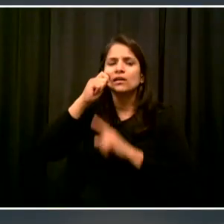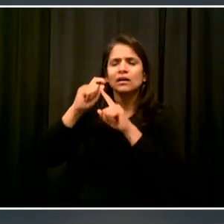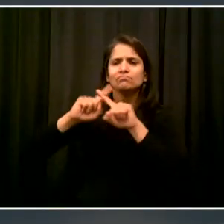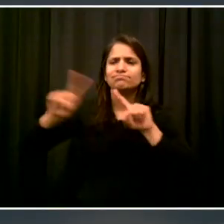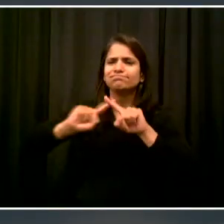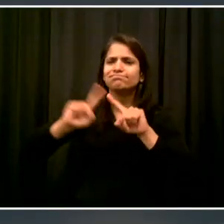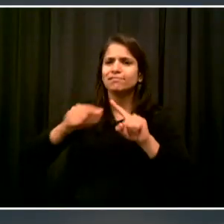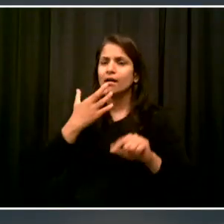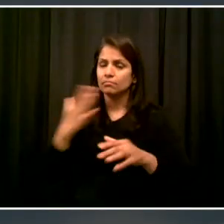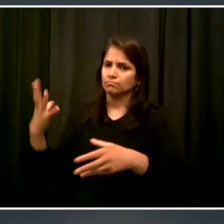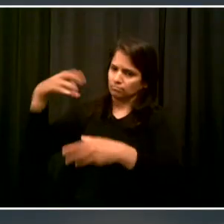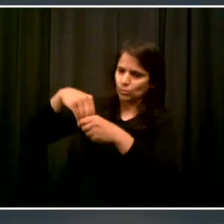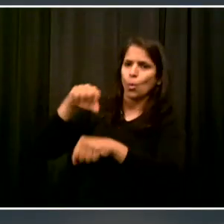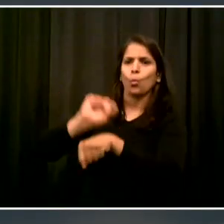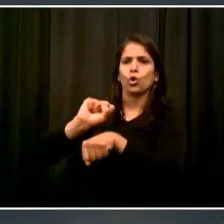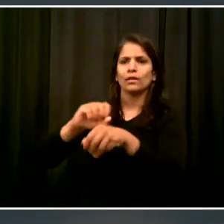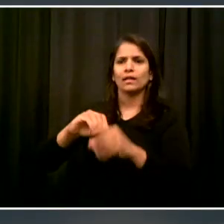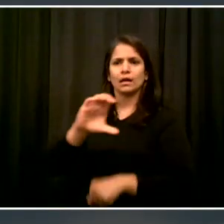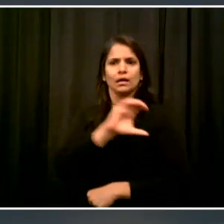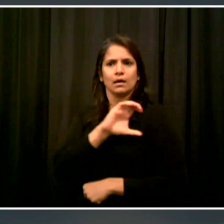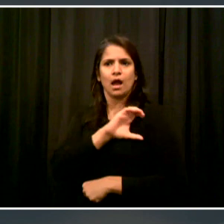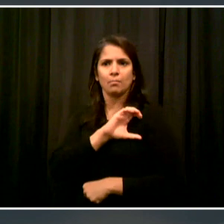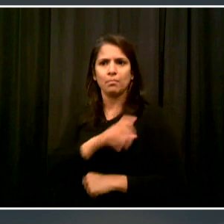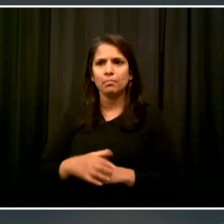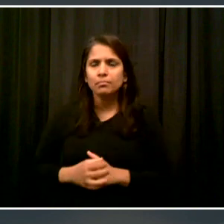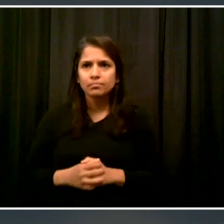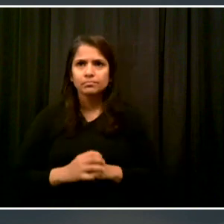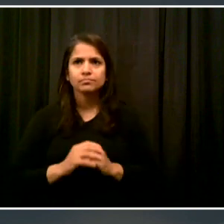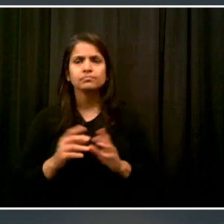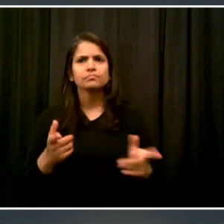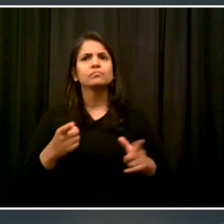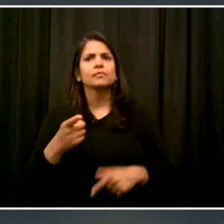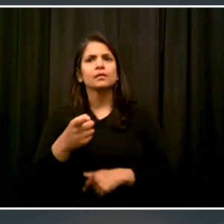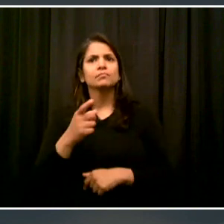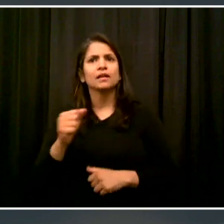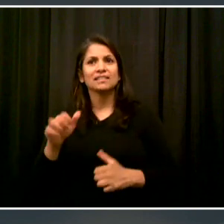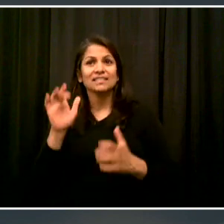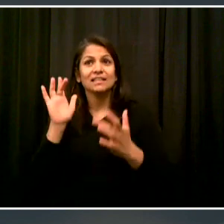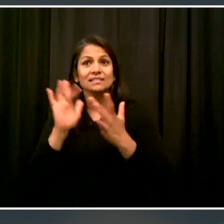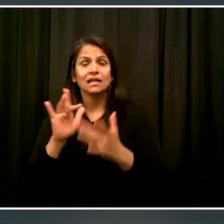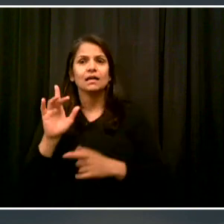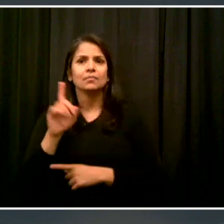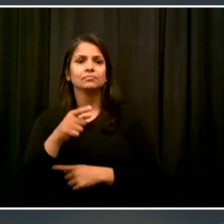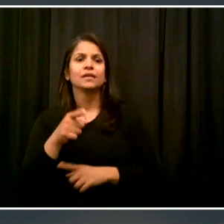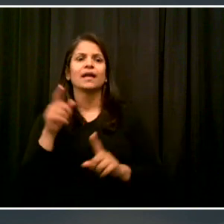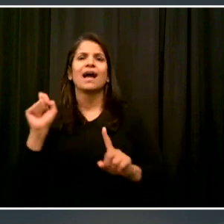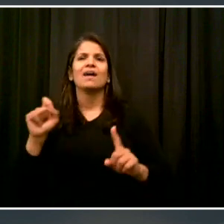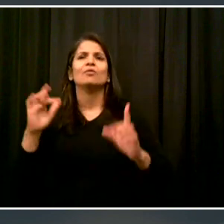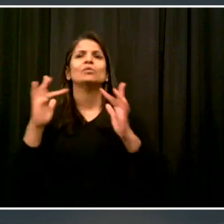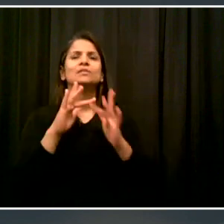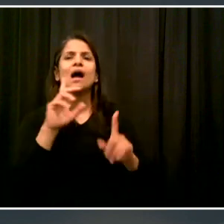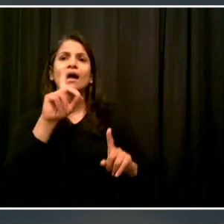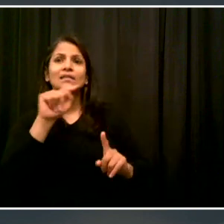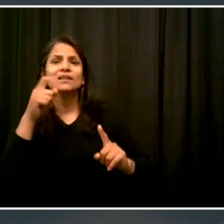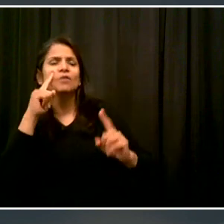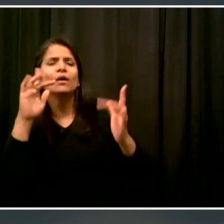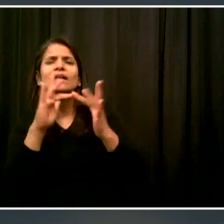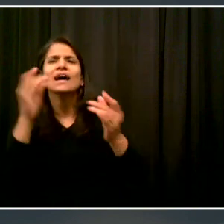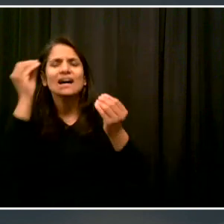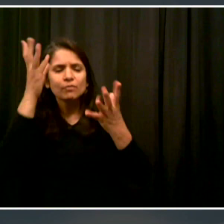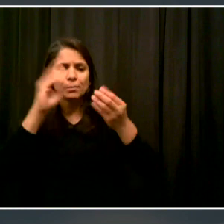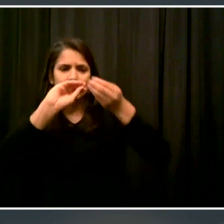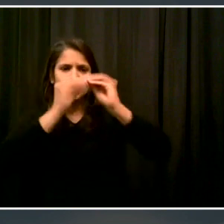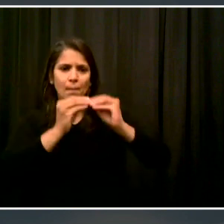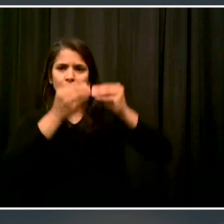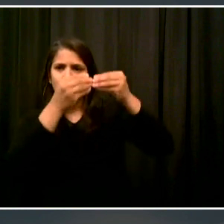Jillian, you can reach out to DCPI and for the exact numbers. I don't want to be giving you bad